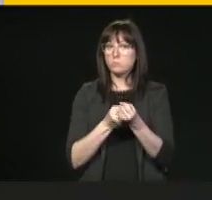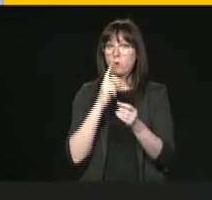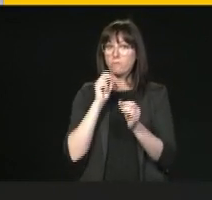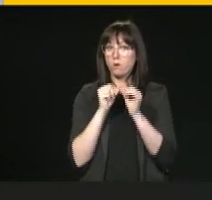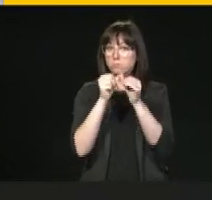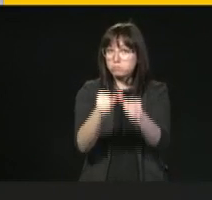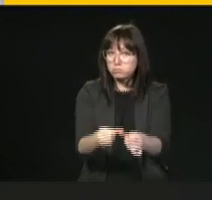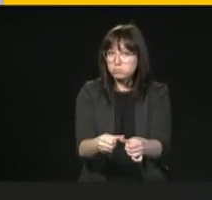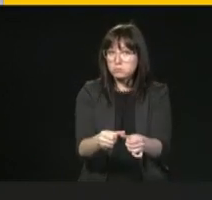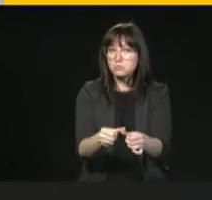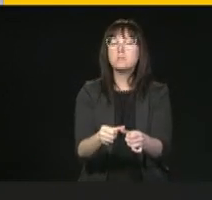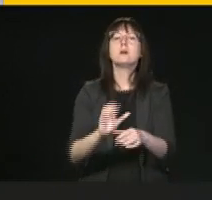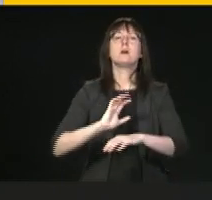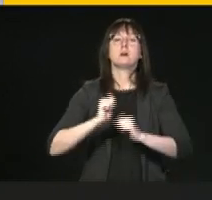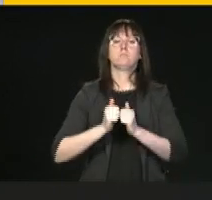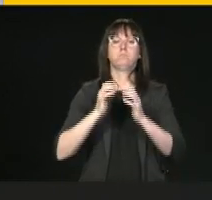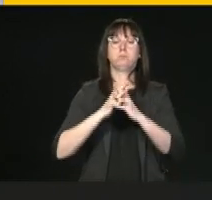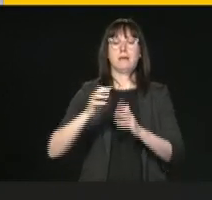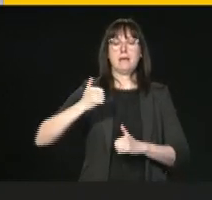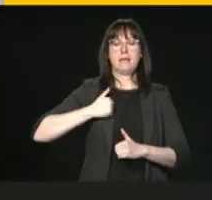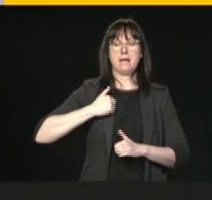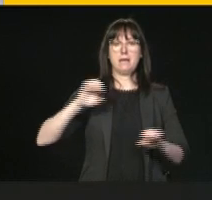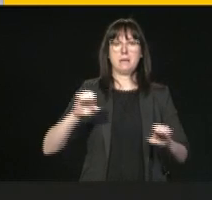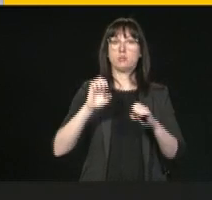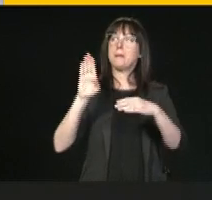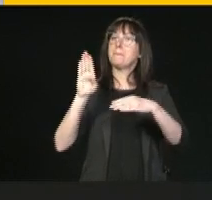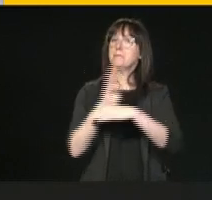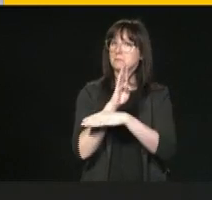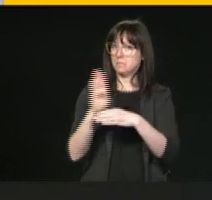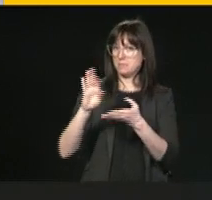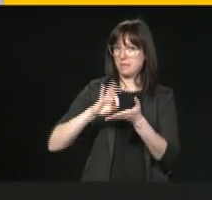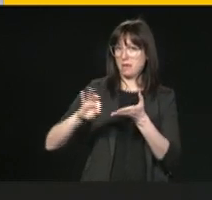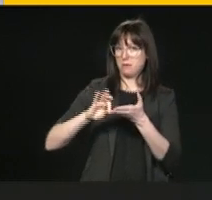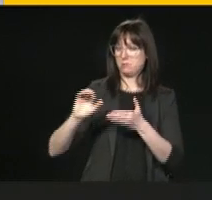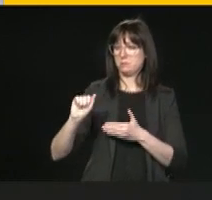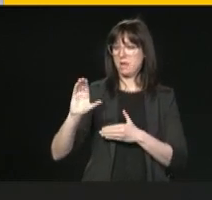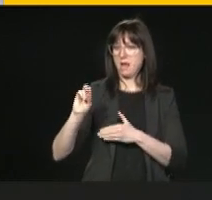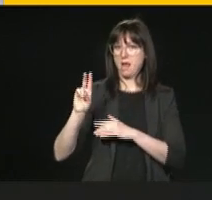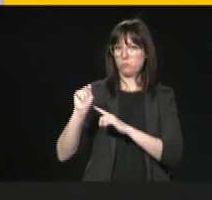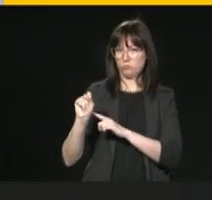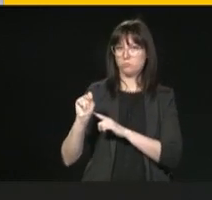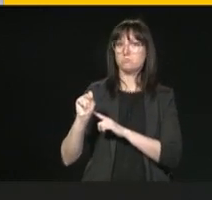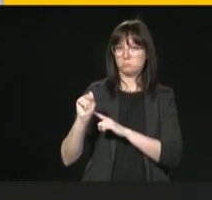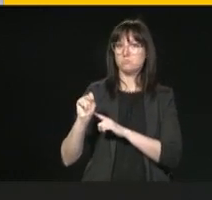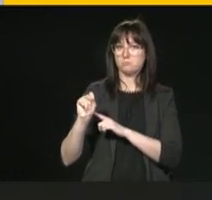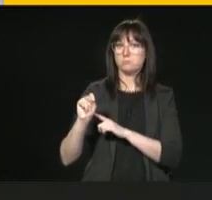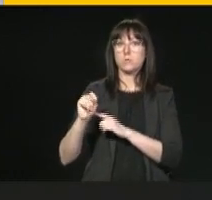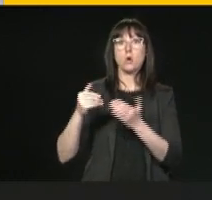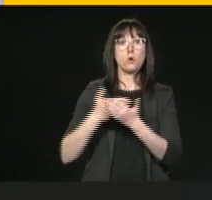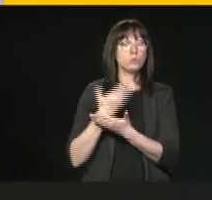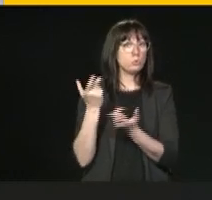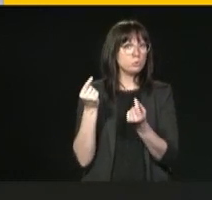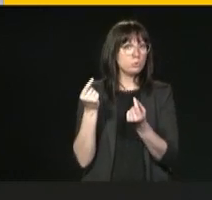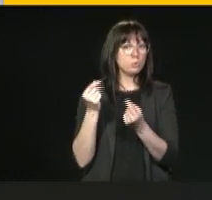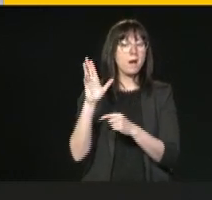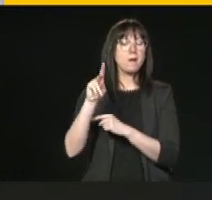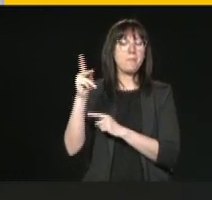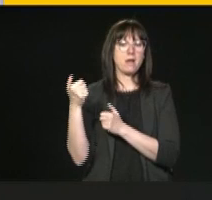are launching the Canada Emergency Business Account. With this new measure, banks will soon